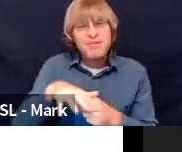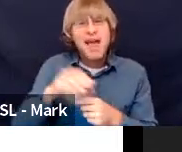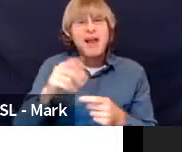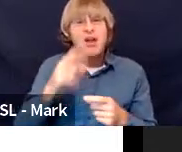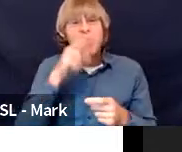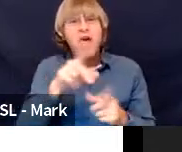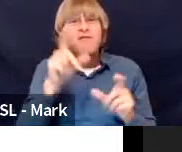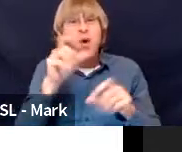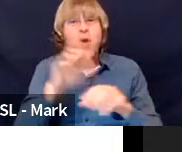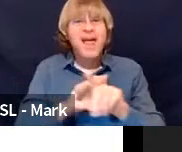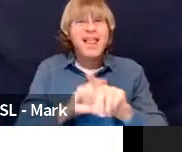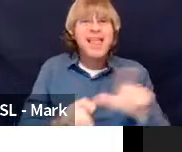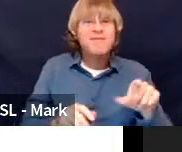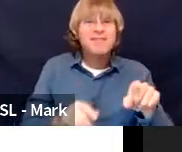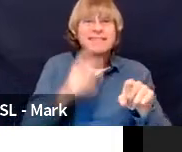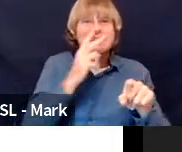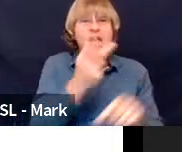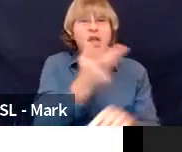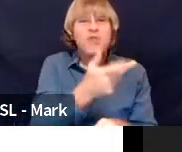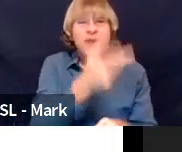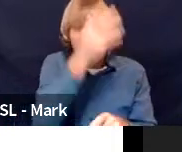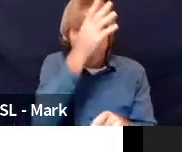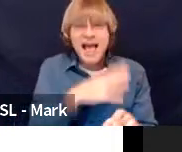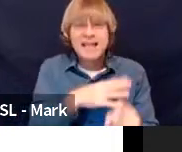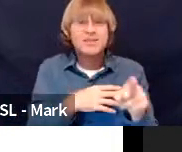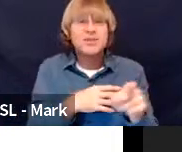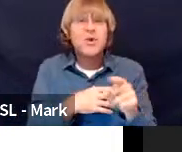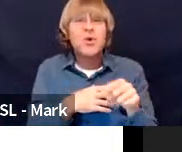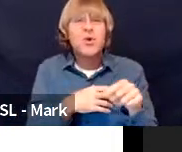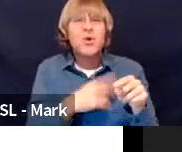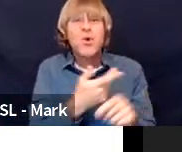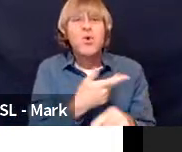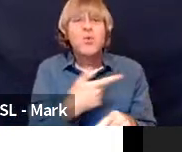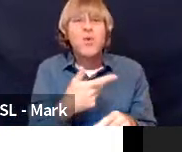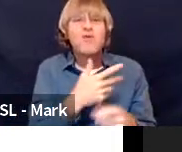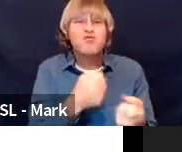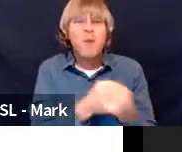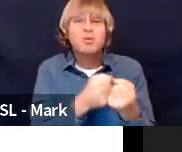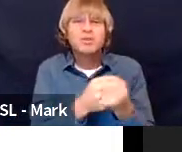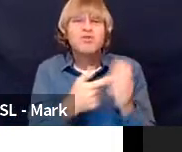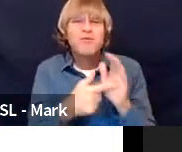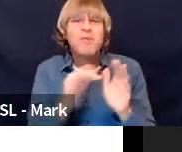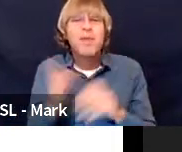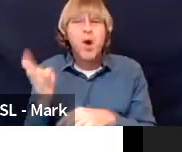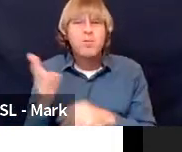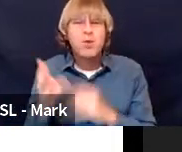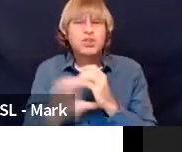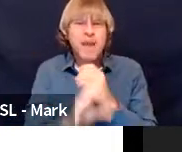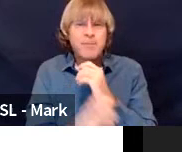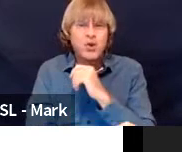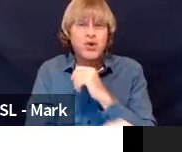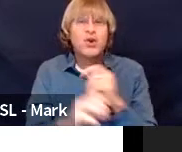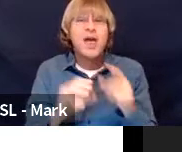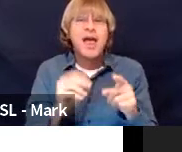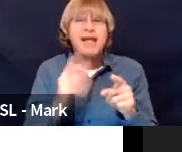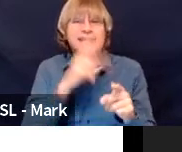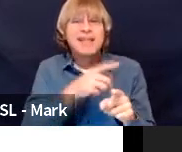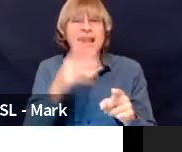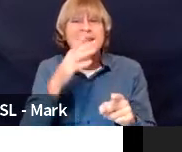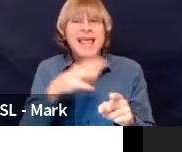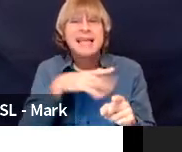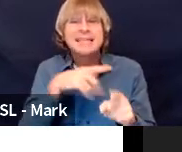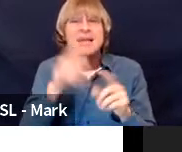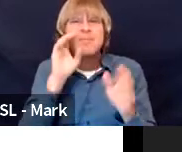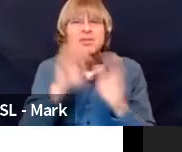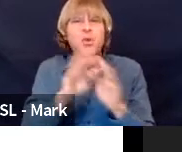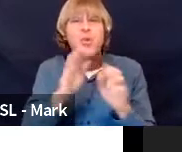look at the photo on the left, you see the three guys. We are representatives from the Baltimore chapter. And you see the ladies in the